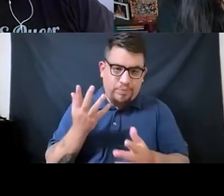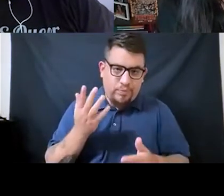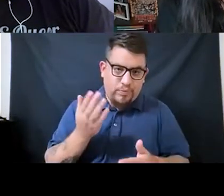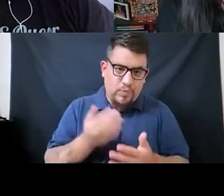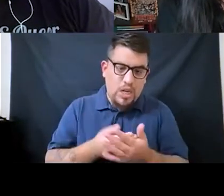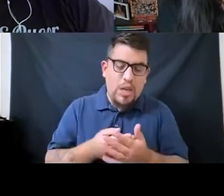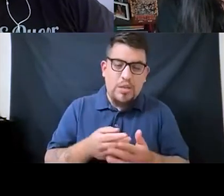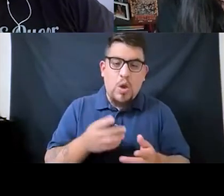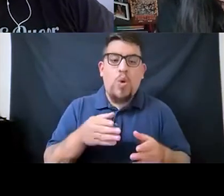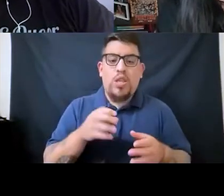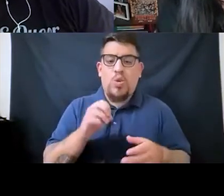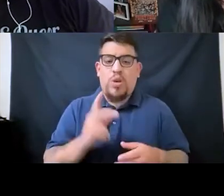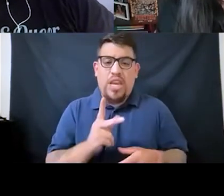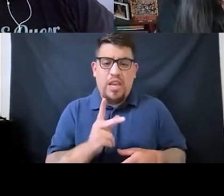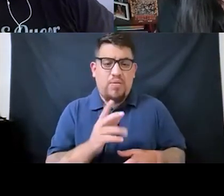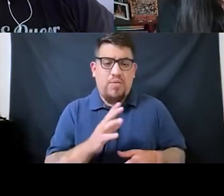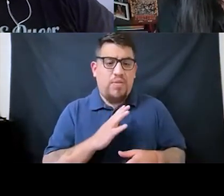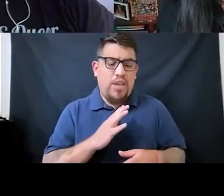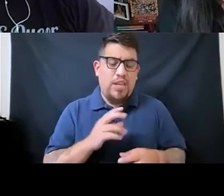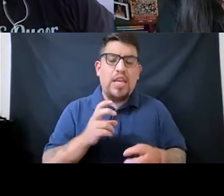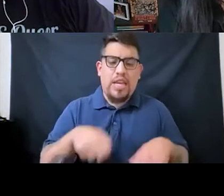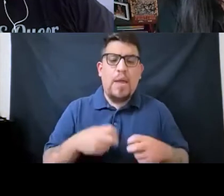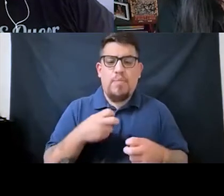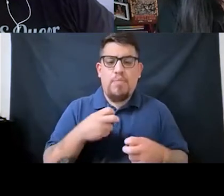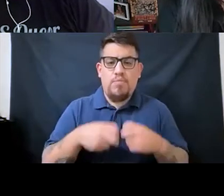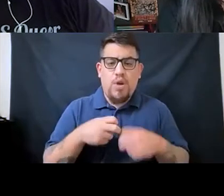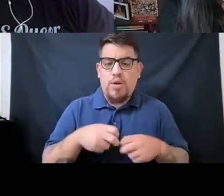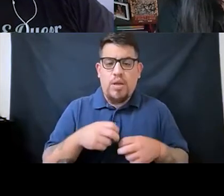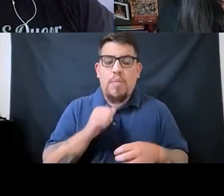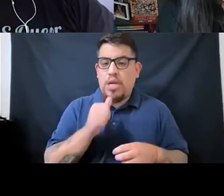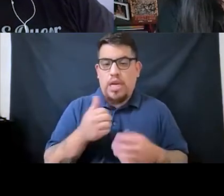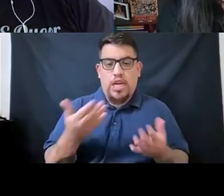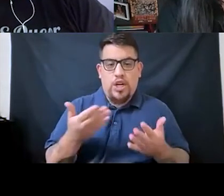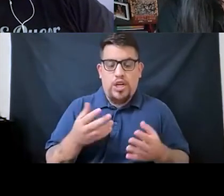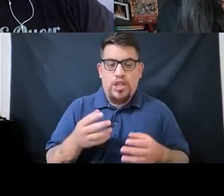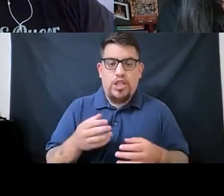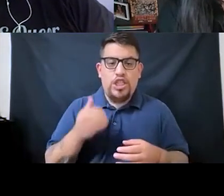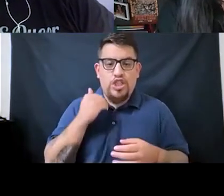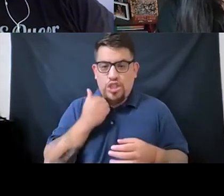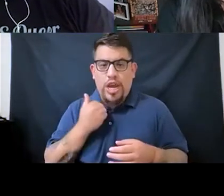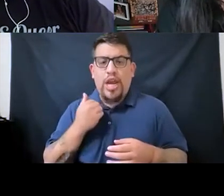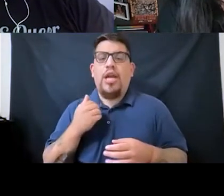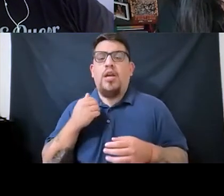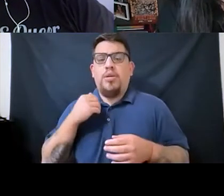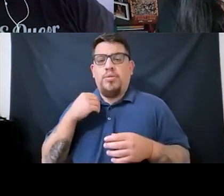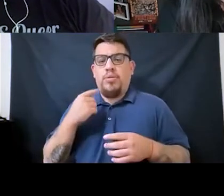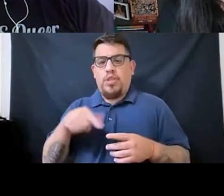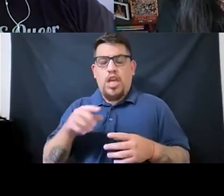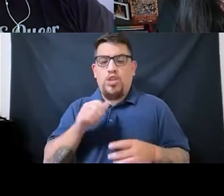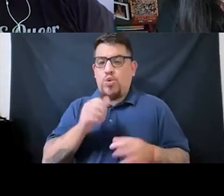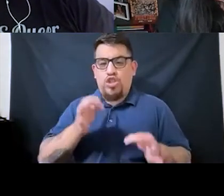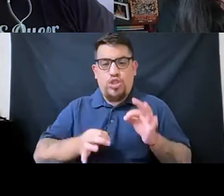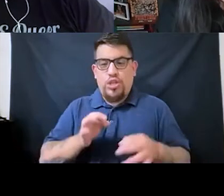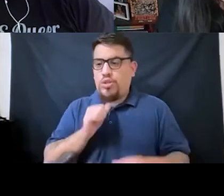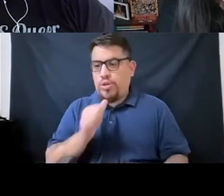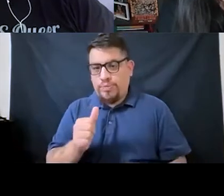is okay in any fetish is problematic. I am not here to do that. I don't judge these other kinds of gainers, but these are not